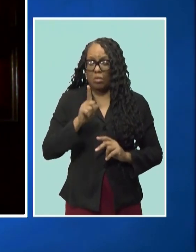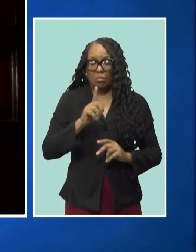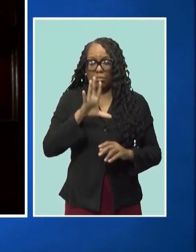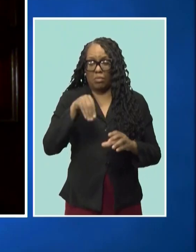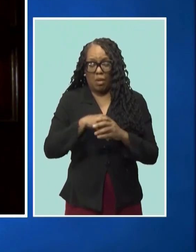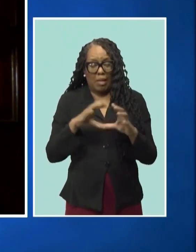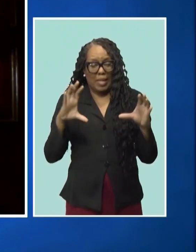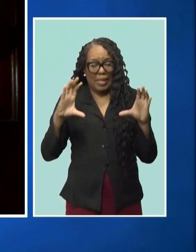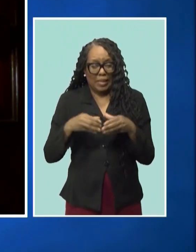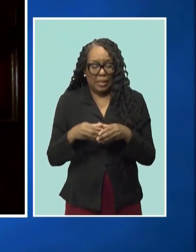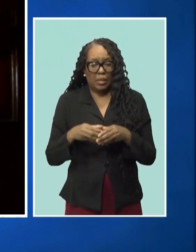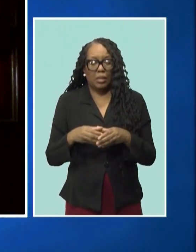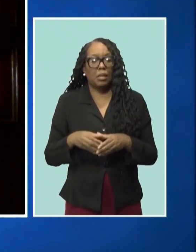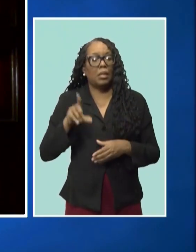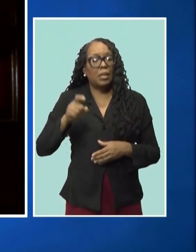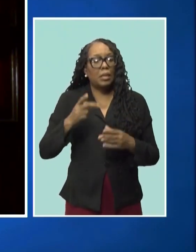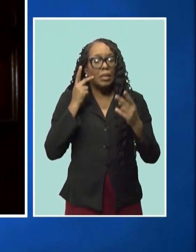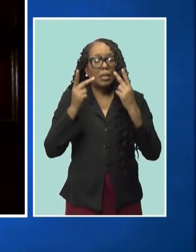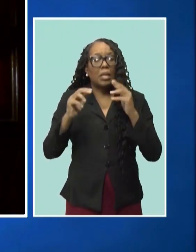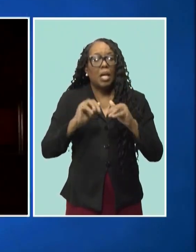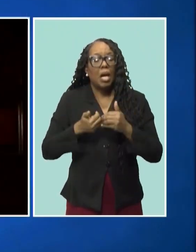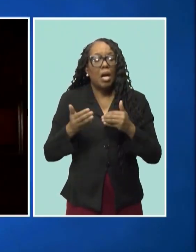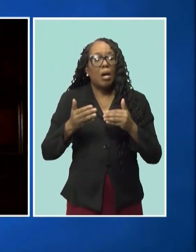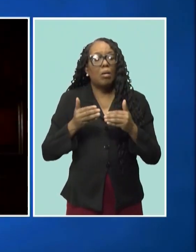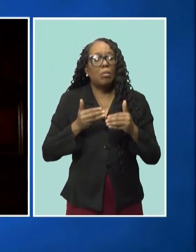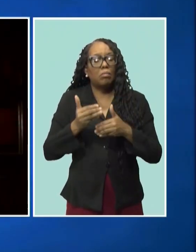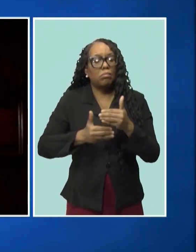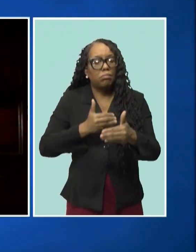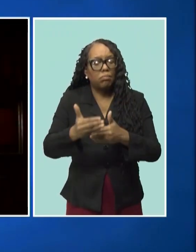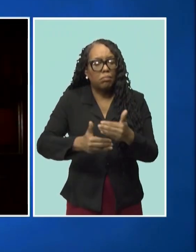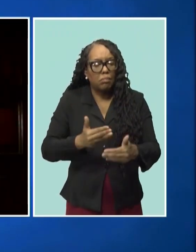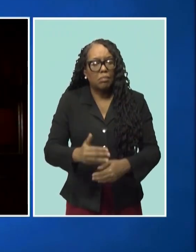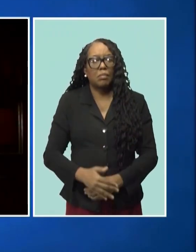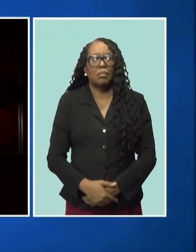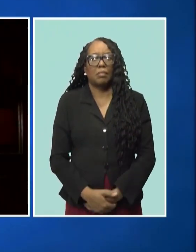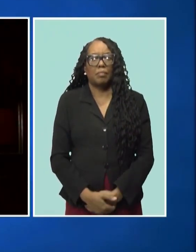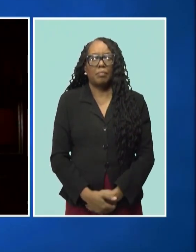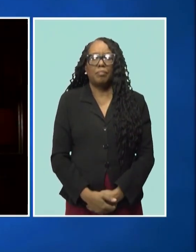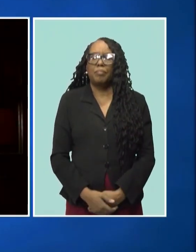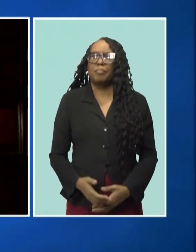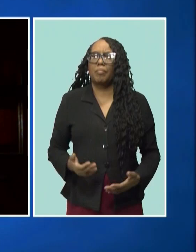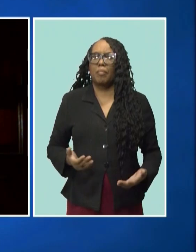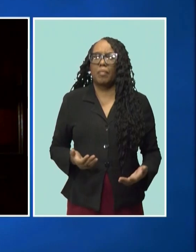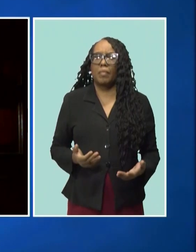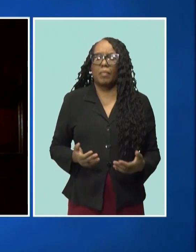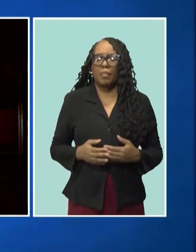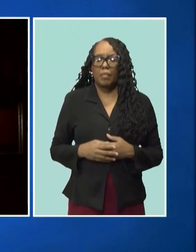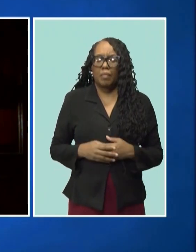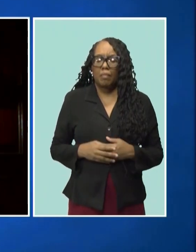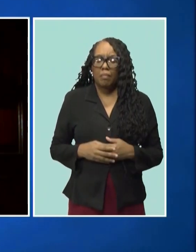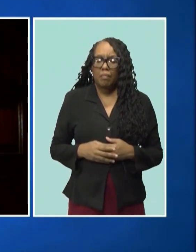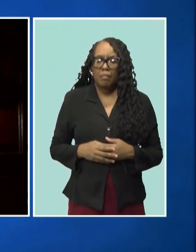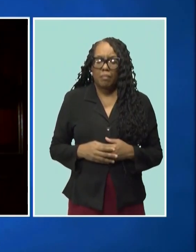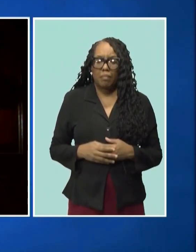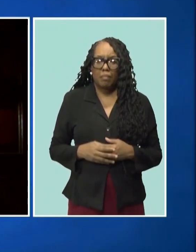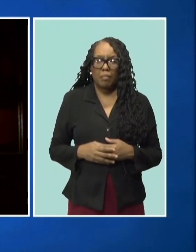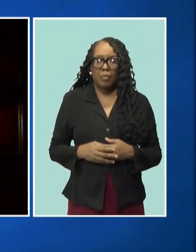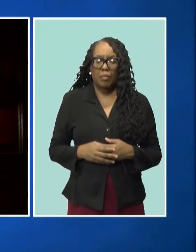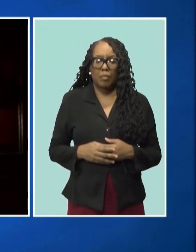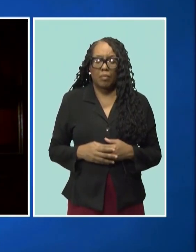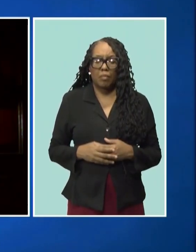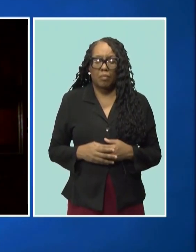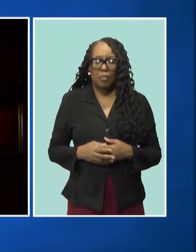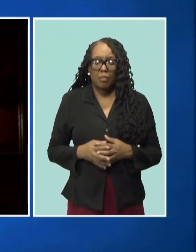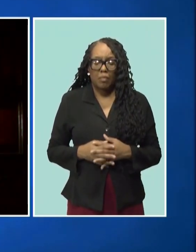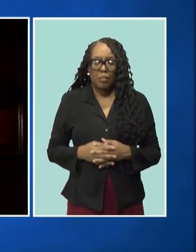and forging a way forward. Do you see constantly? Yes. Do you see this as what you describe it